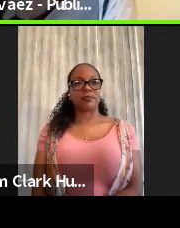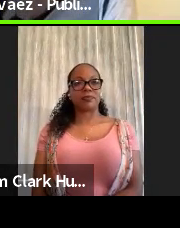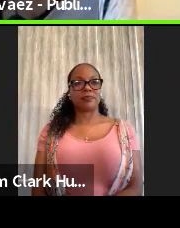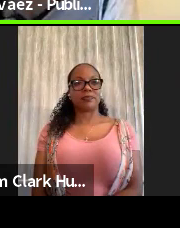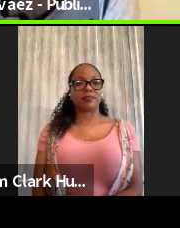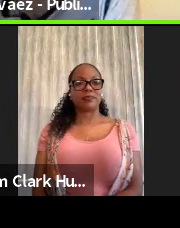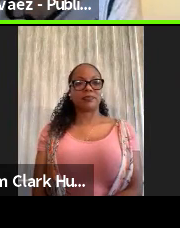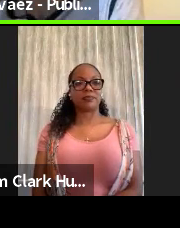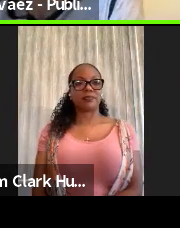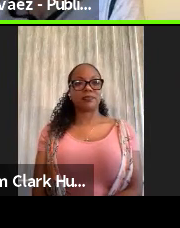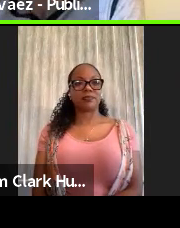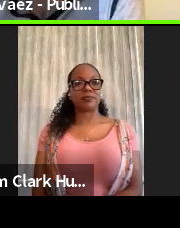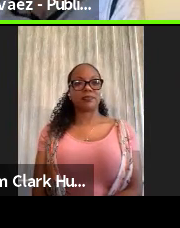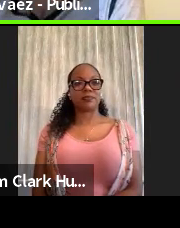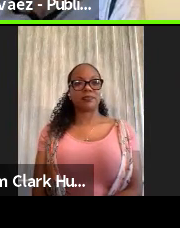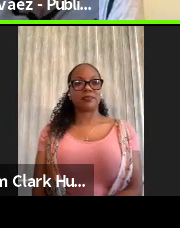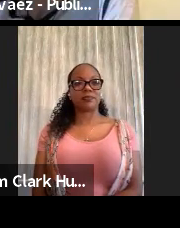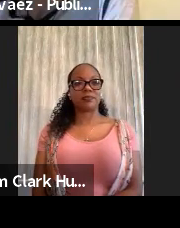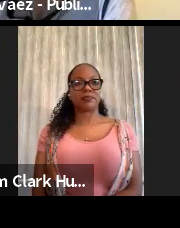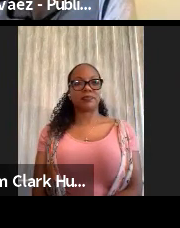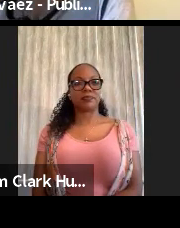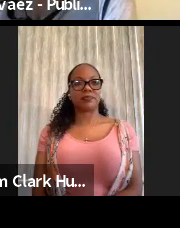Yeah, it's Juan Narvaez. It's